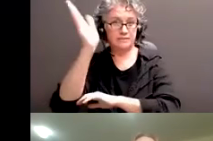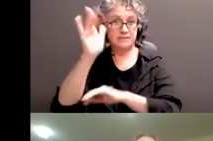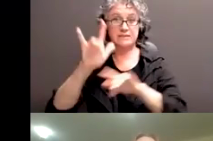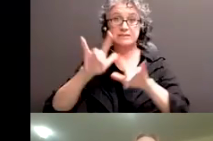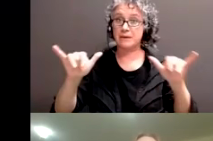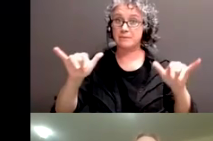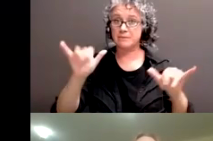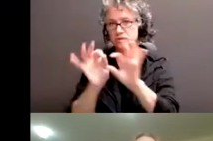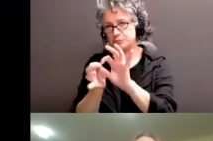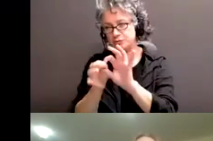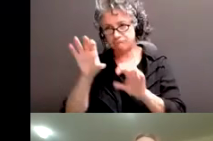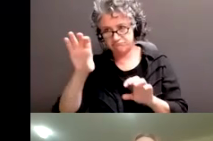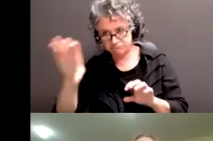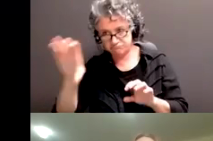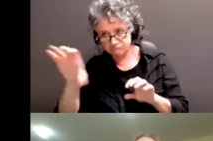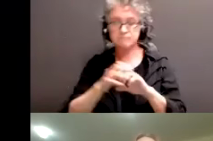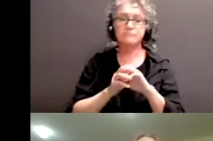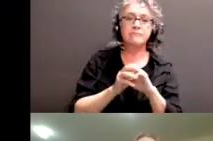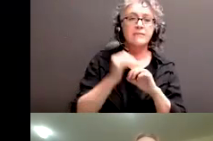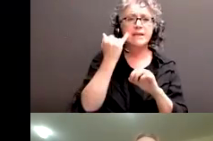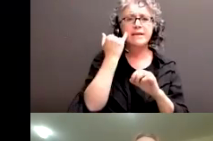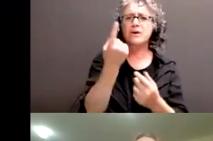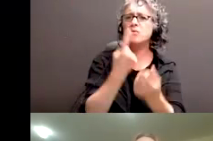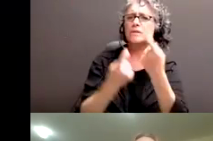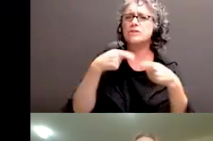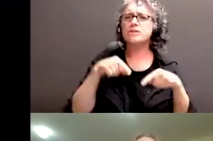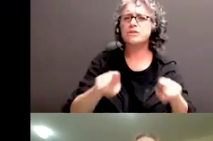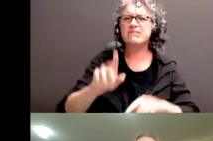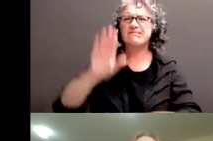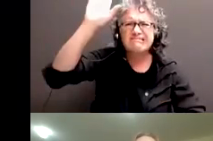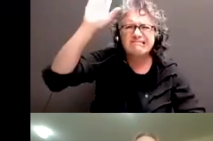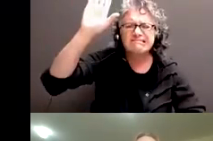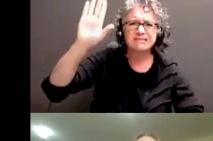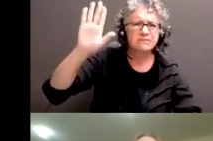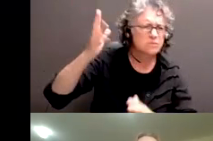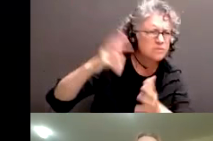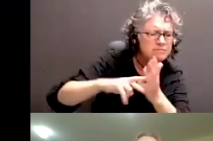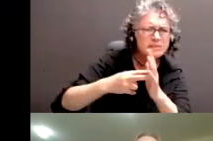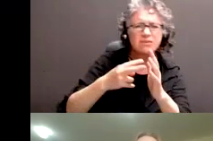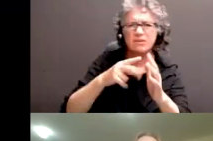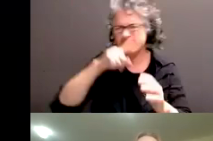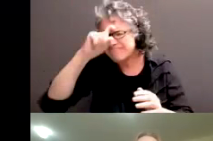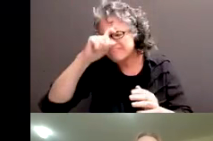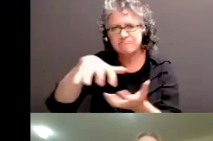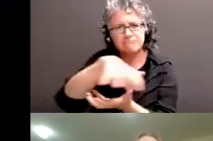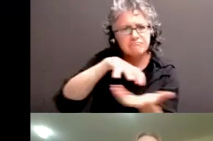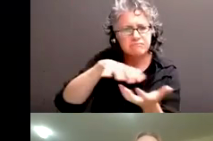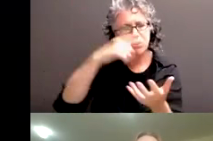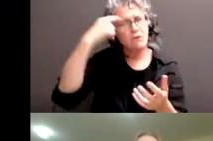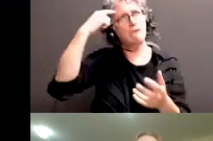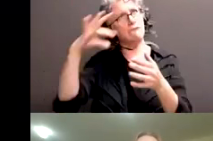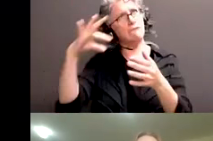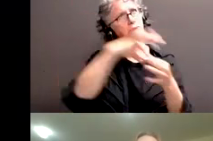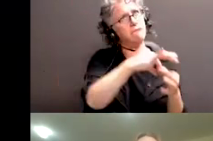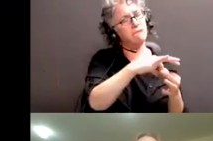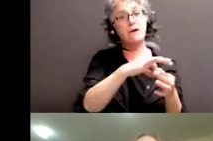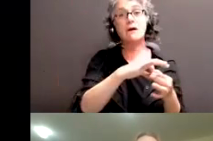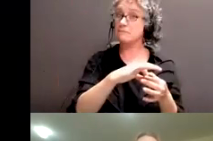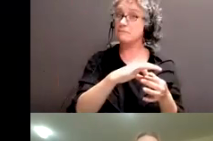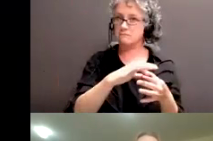have questions that you'd like to ask during the session about a particular topic or issue that comes up from our presenters, please put that in